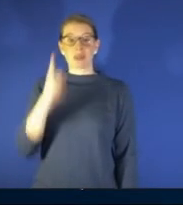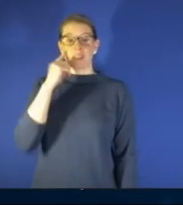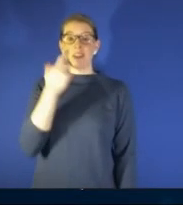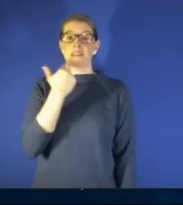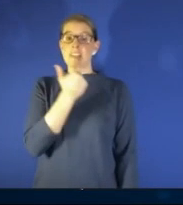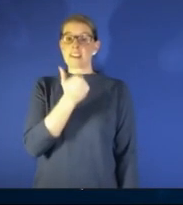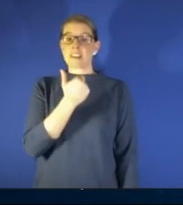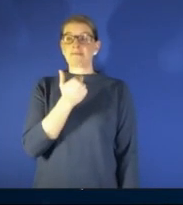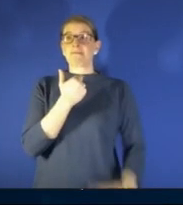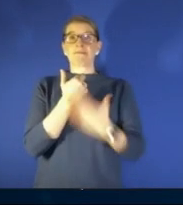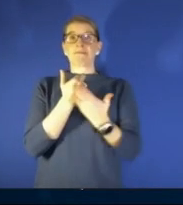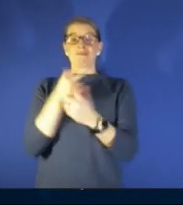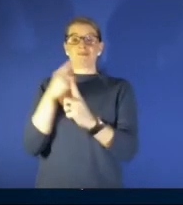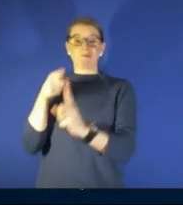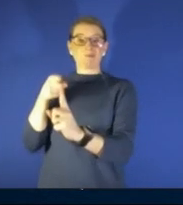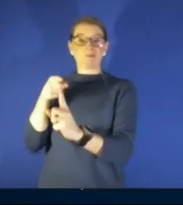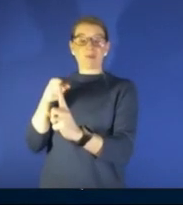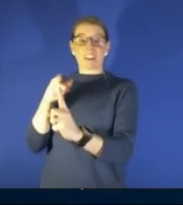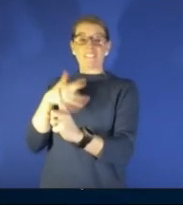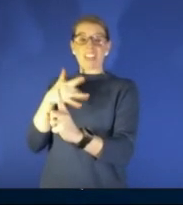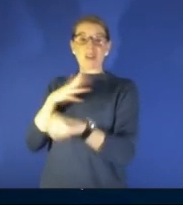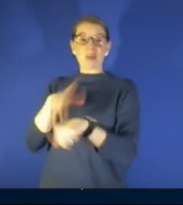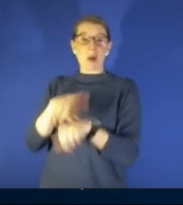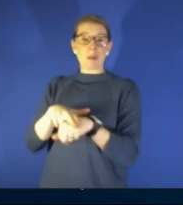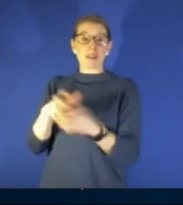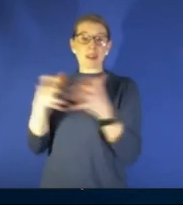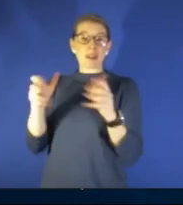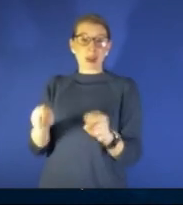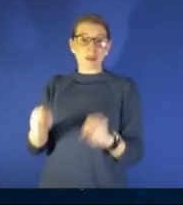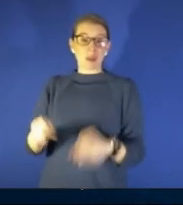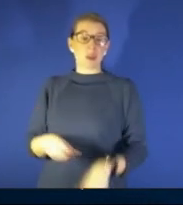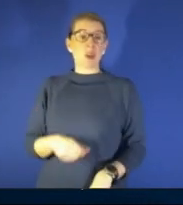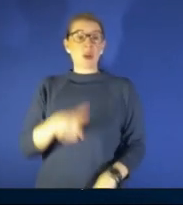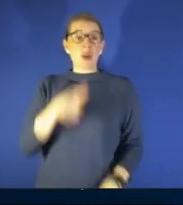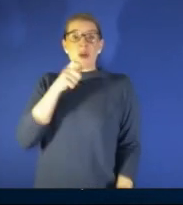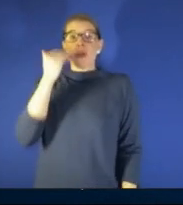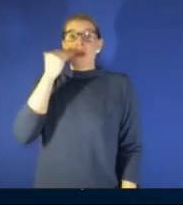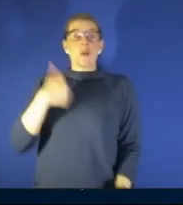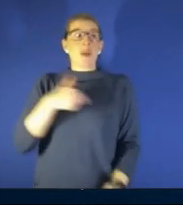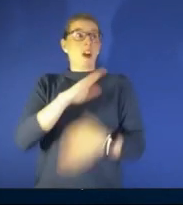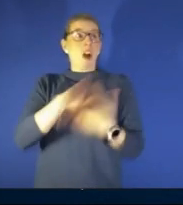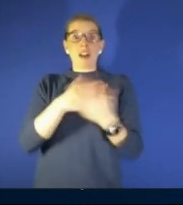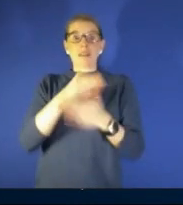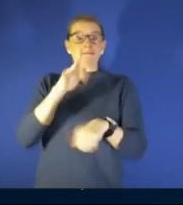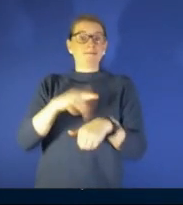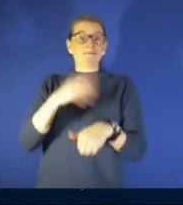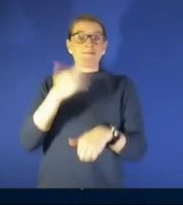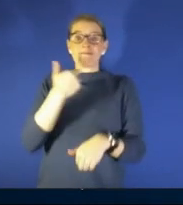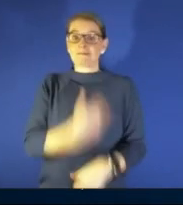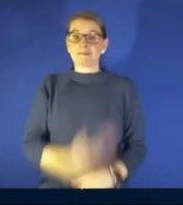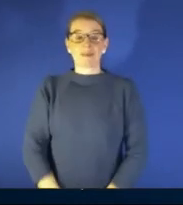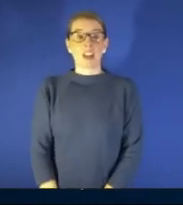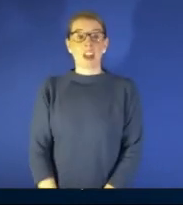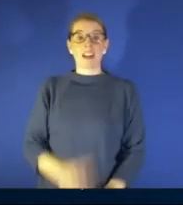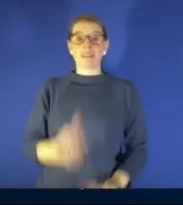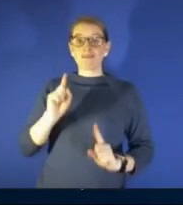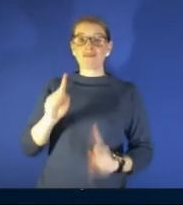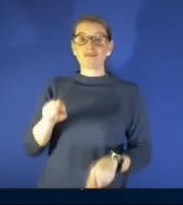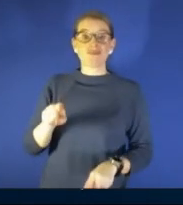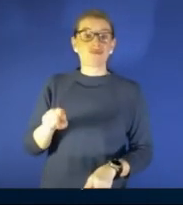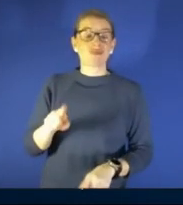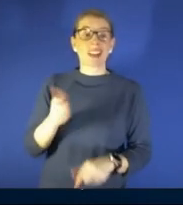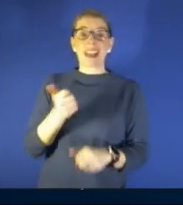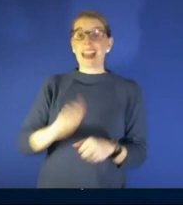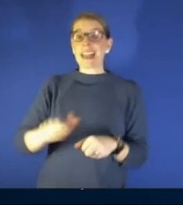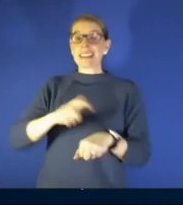that thing that makes us feel as normal as possible who knew that you know we all go to restaurants we've talked about this you just run out and go to restaurants any old time you want and then when